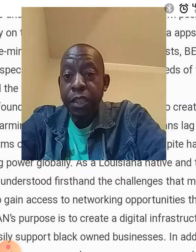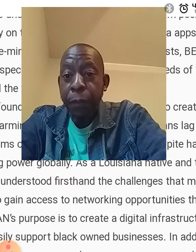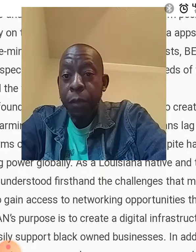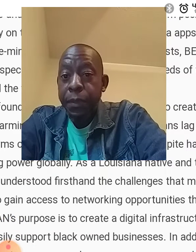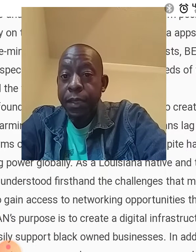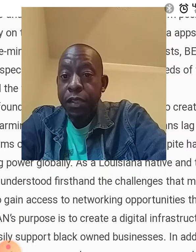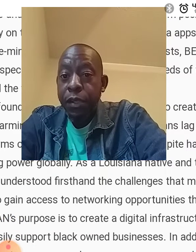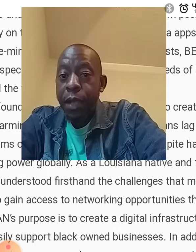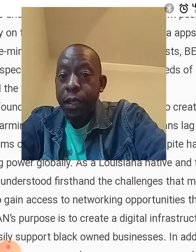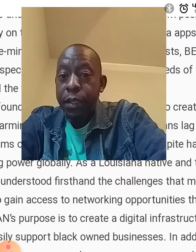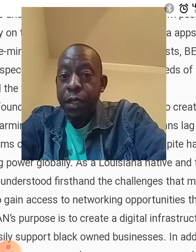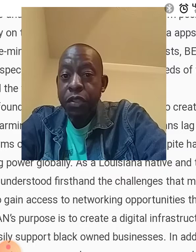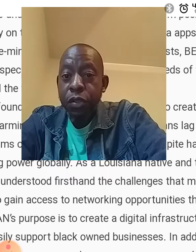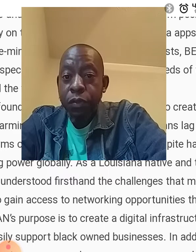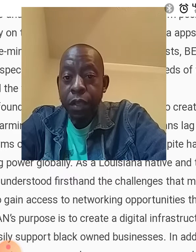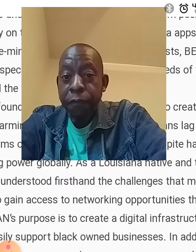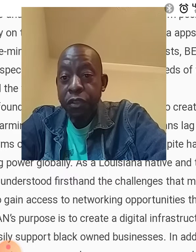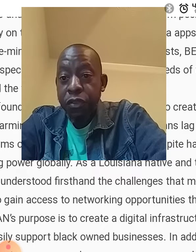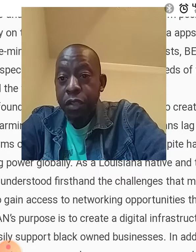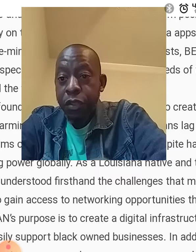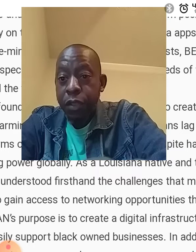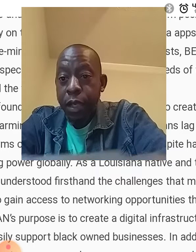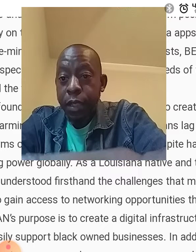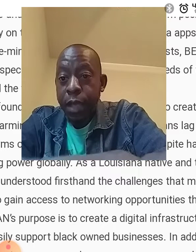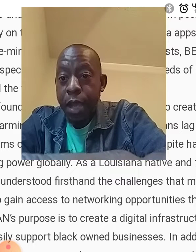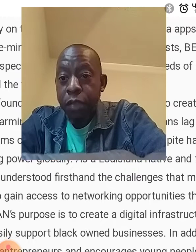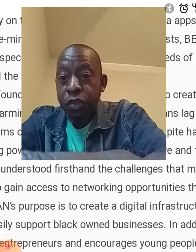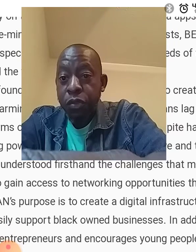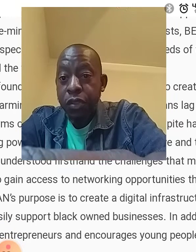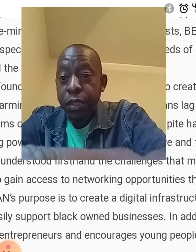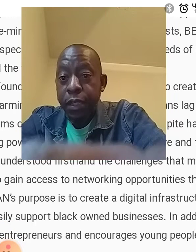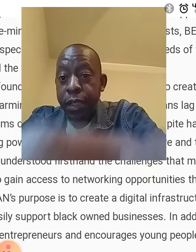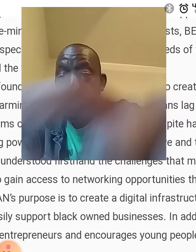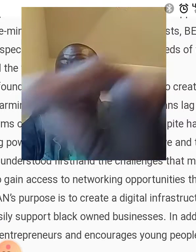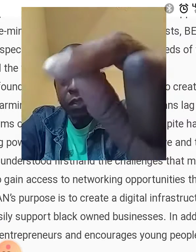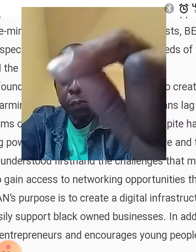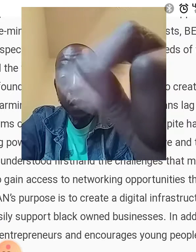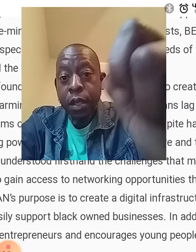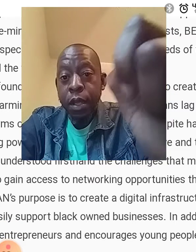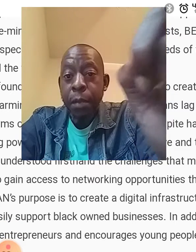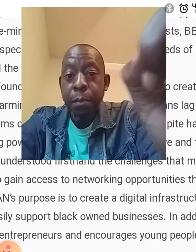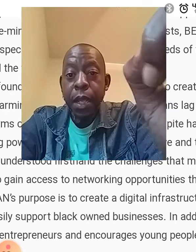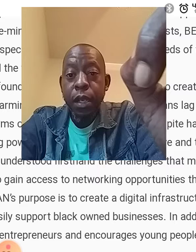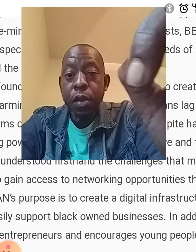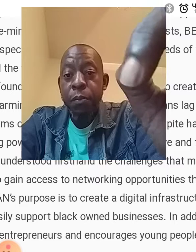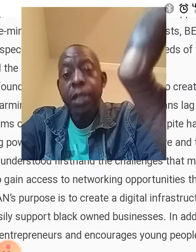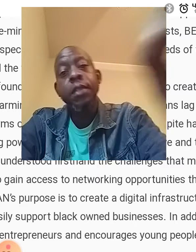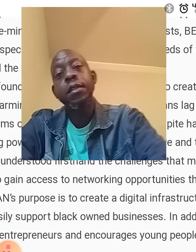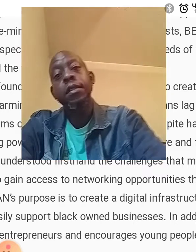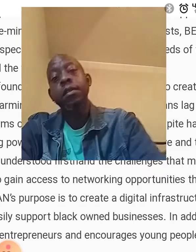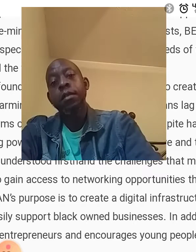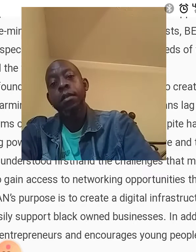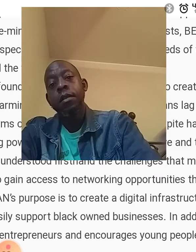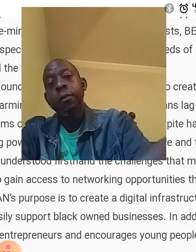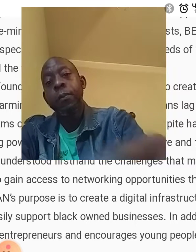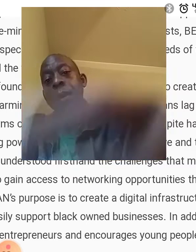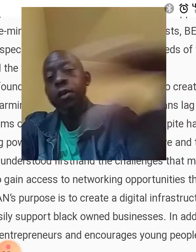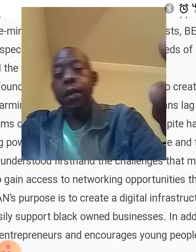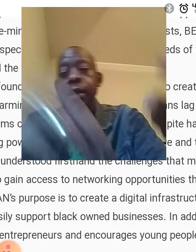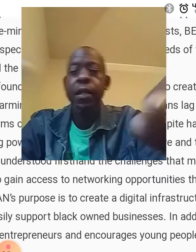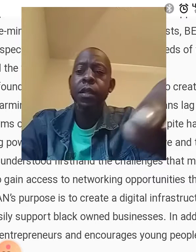Bean's purpose is to create a digital infrastructure that allows users to easily support Black-owned businesses. I'm